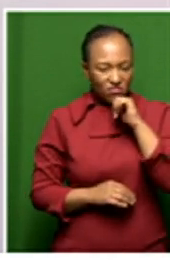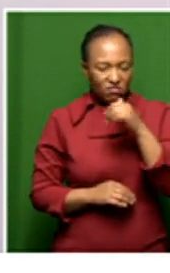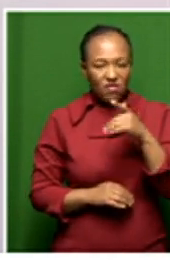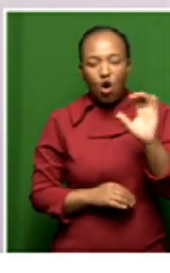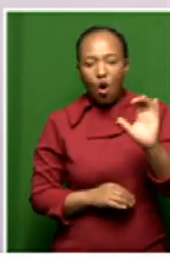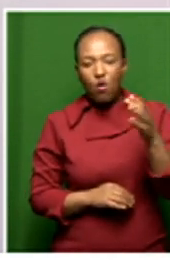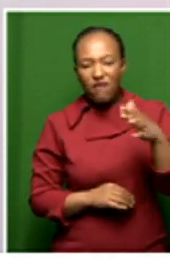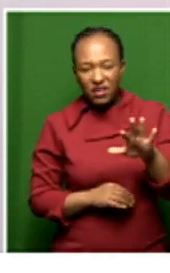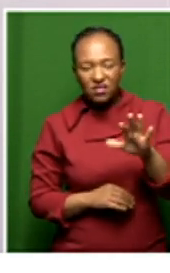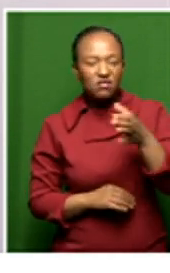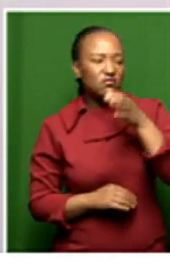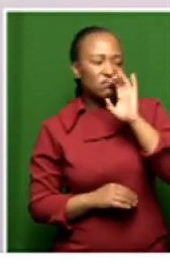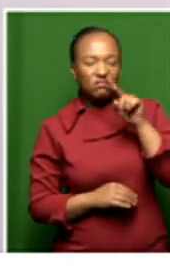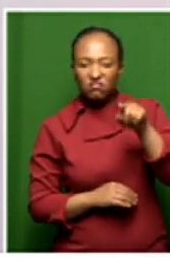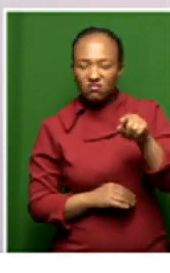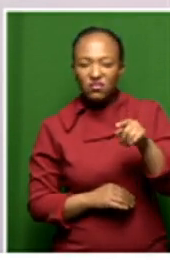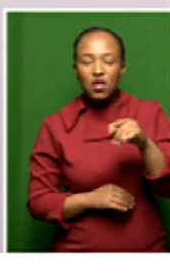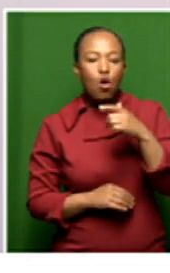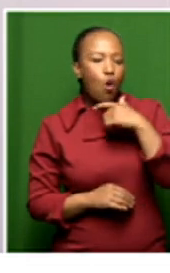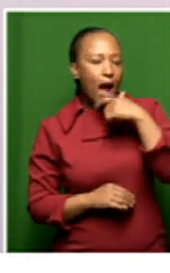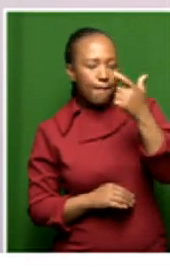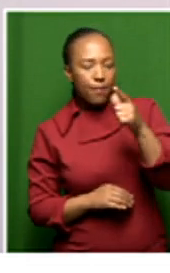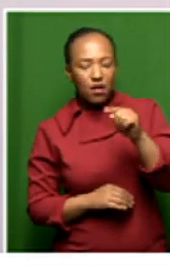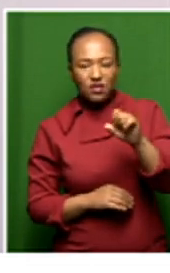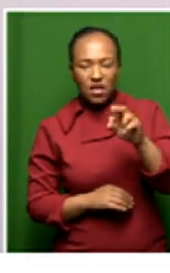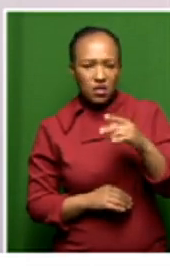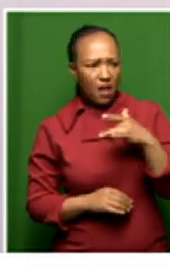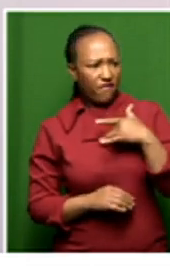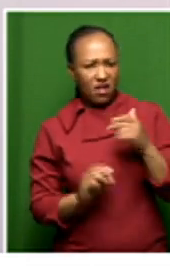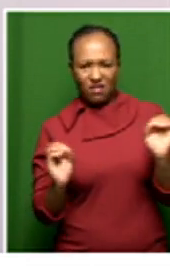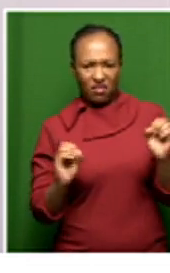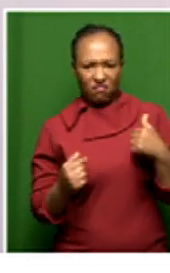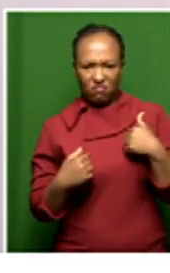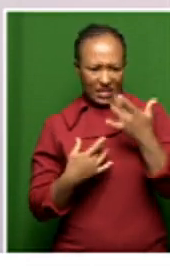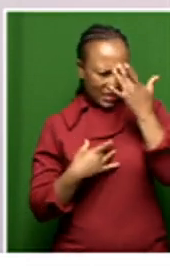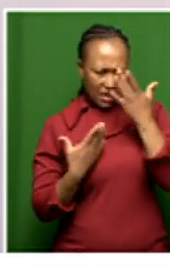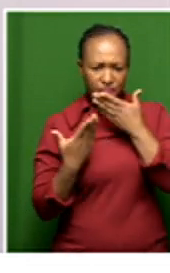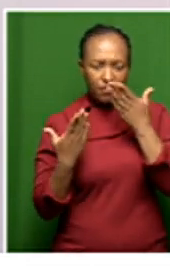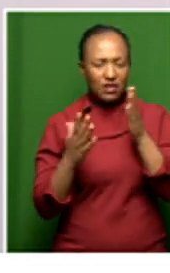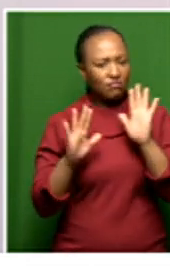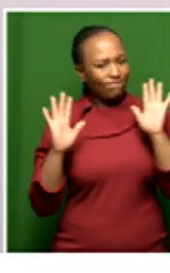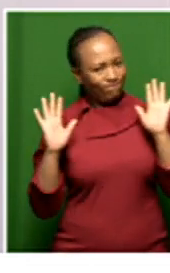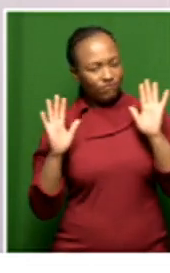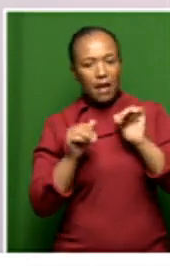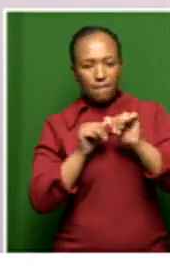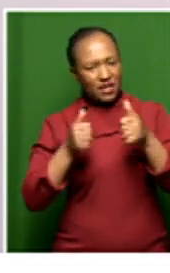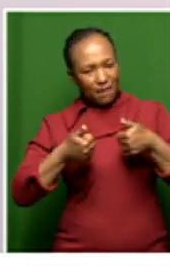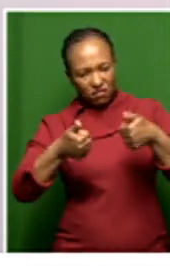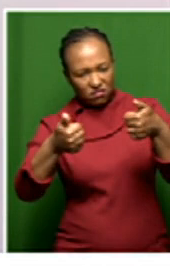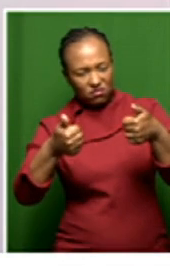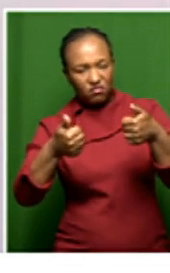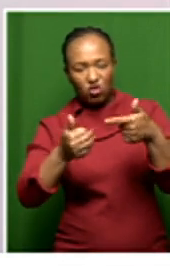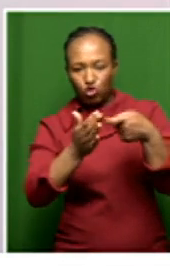or I drank this Appletiser yesterday and I'm feeling nothing. It's important just not to touch it, take it back to the